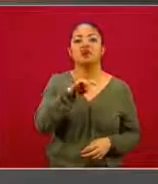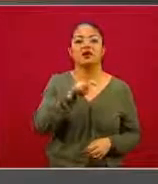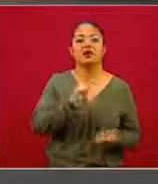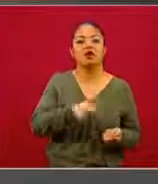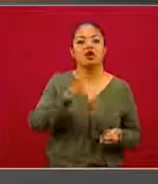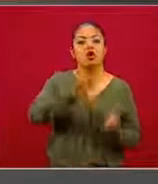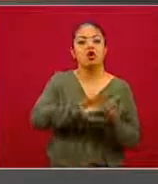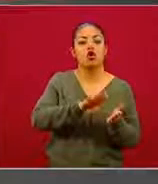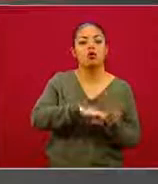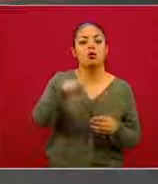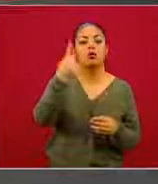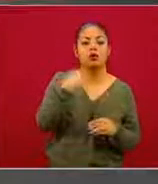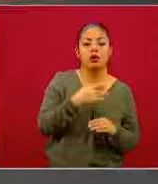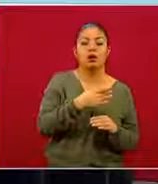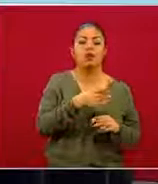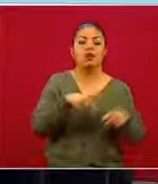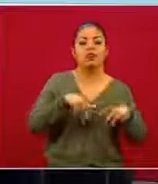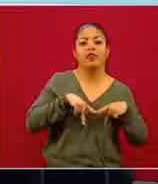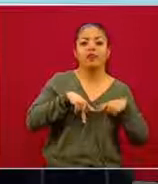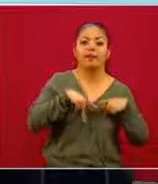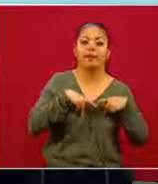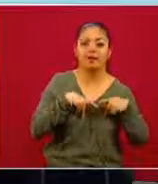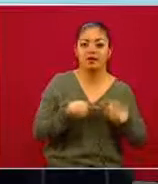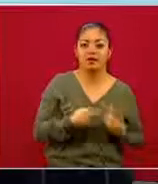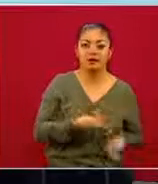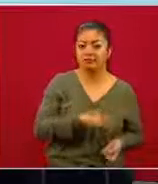with an immunity that is quite low.